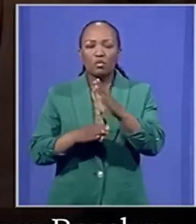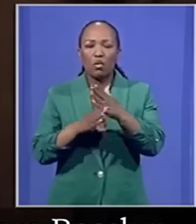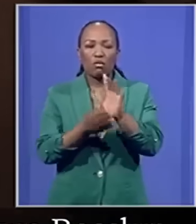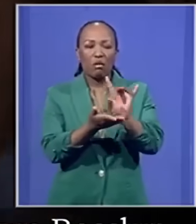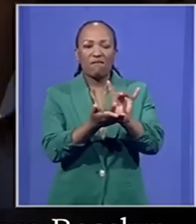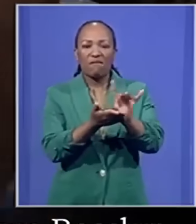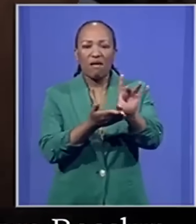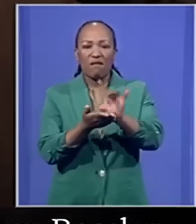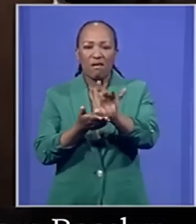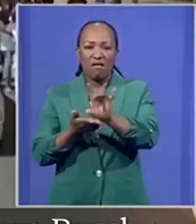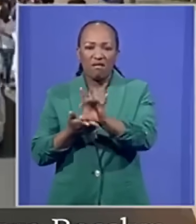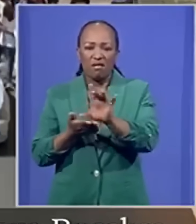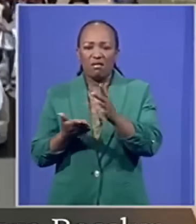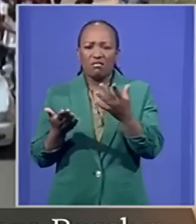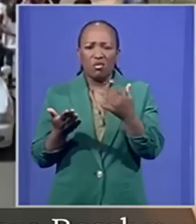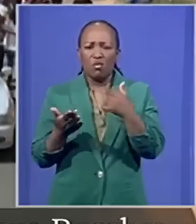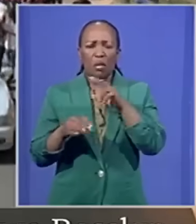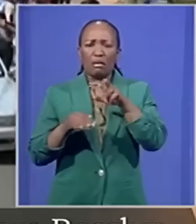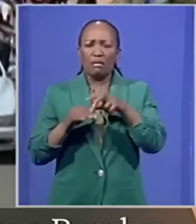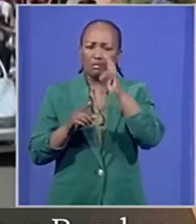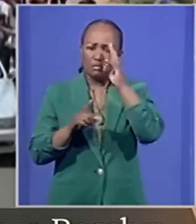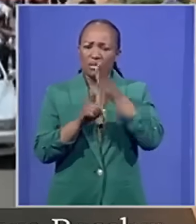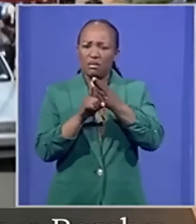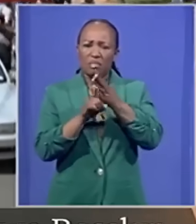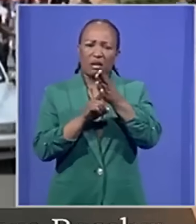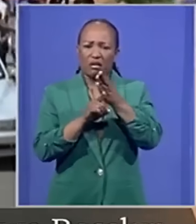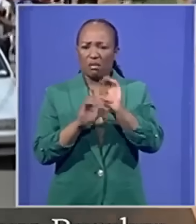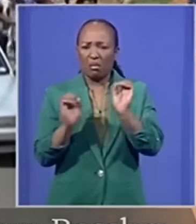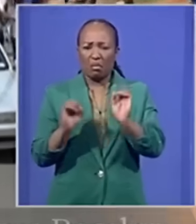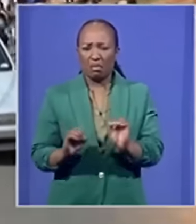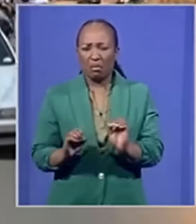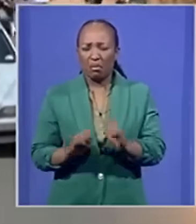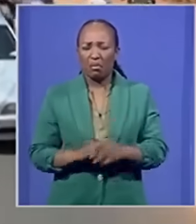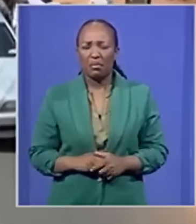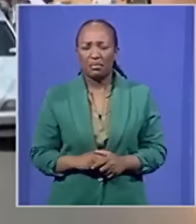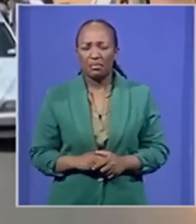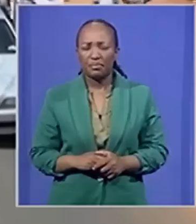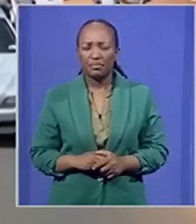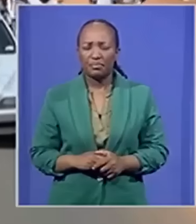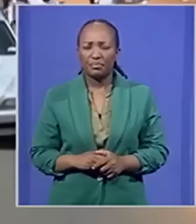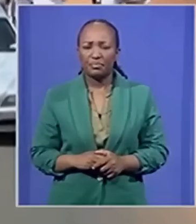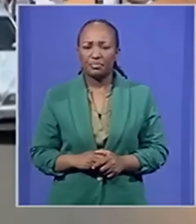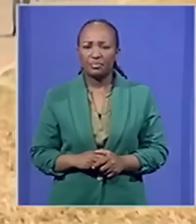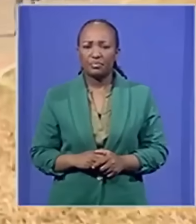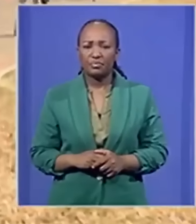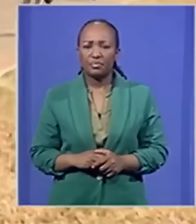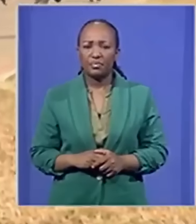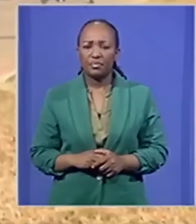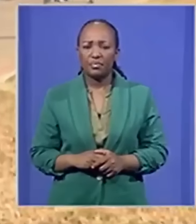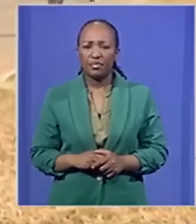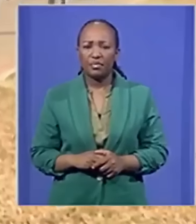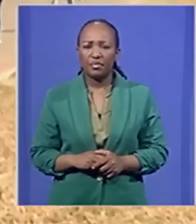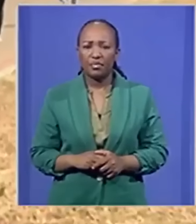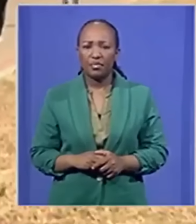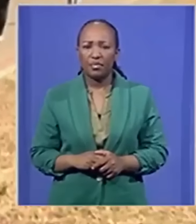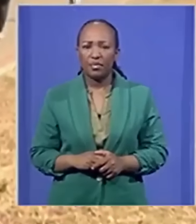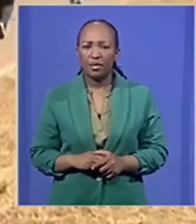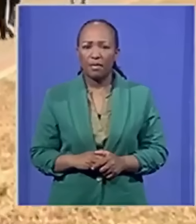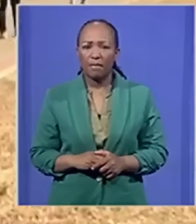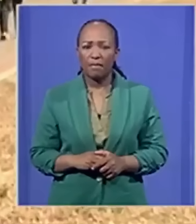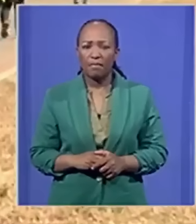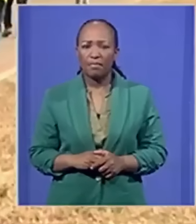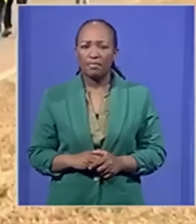e le tse di tlhokang kitso e kgethegileng. Offense Stimo, SABC News, Roseland mo